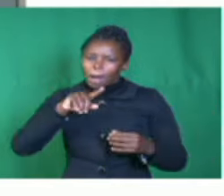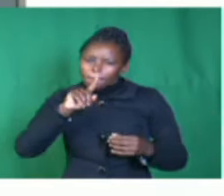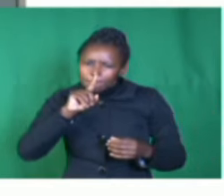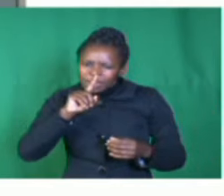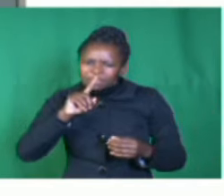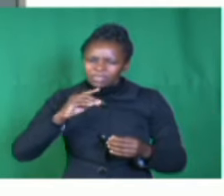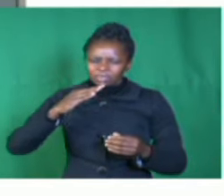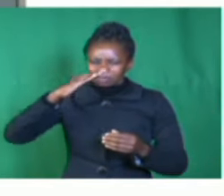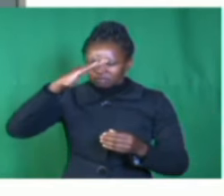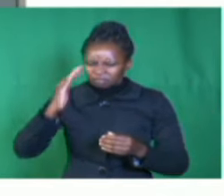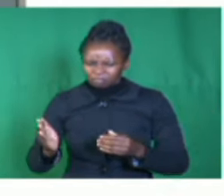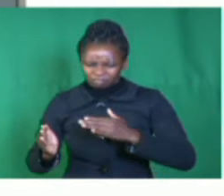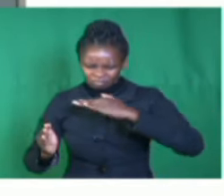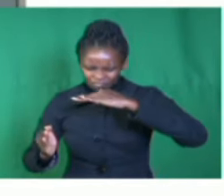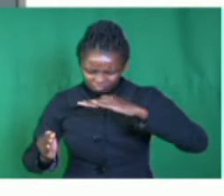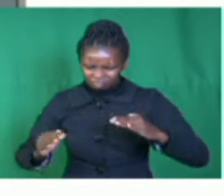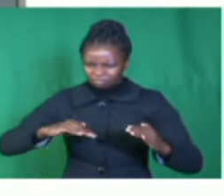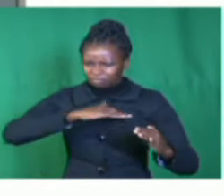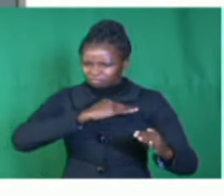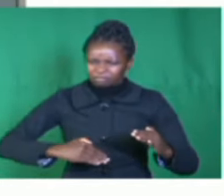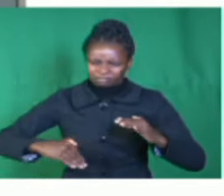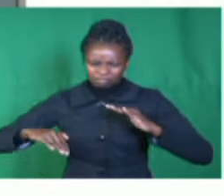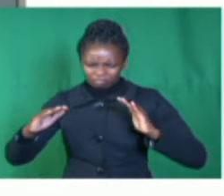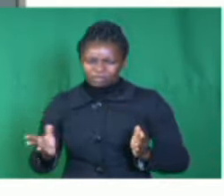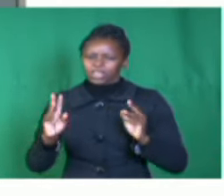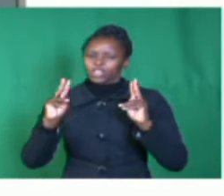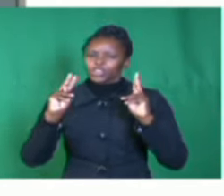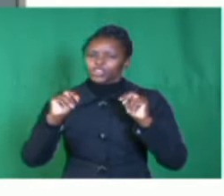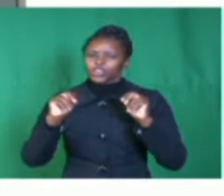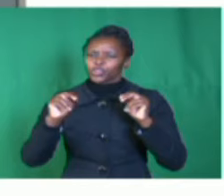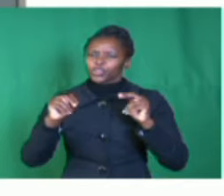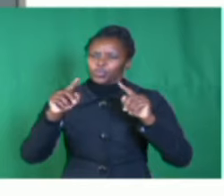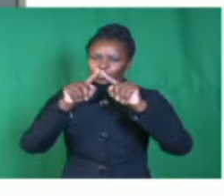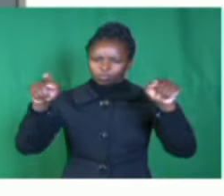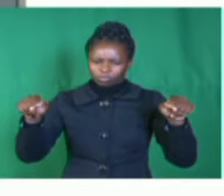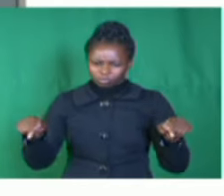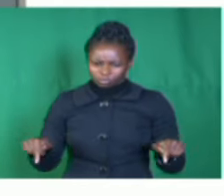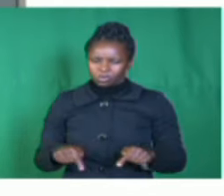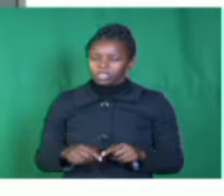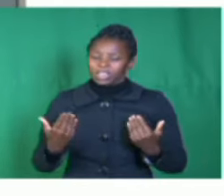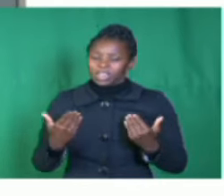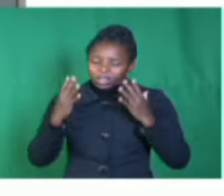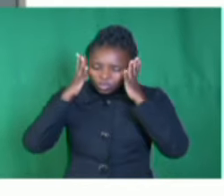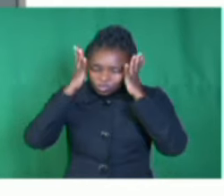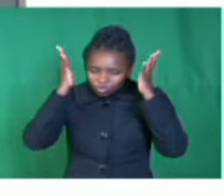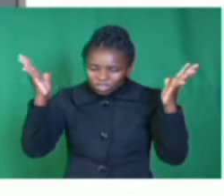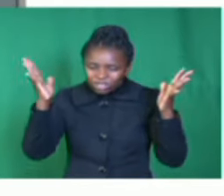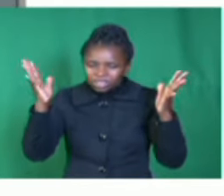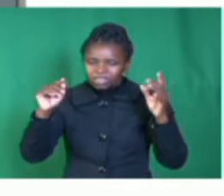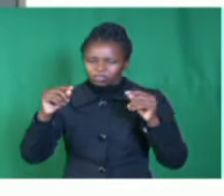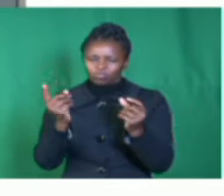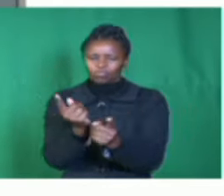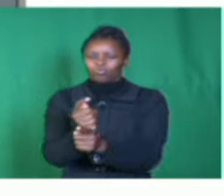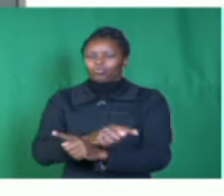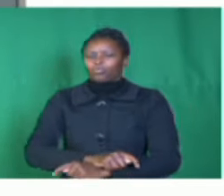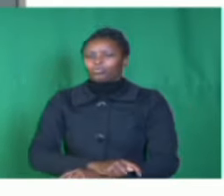colonial boundaries here. You see, this is how Swaziland it is today. All this land here, it